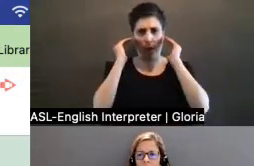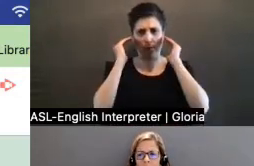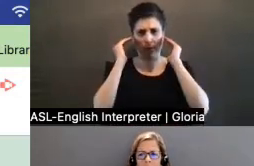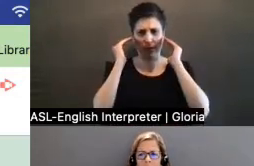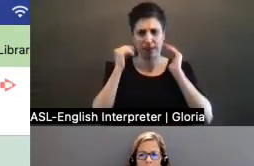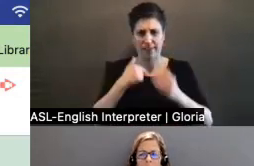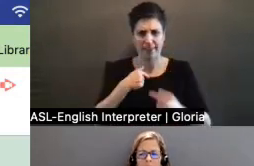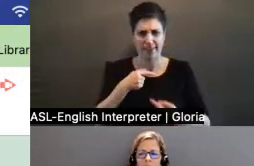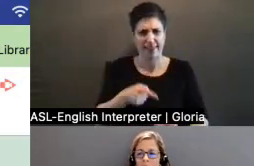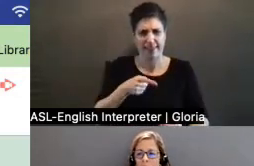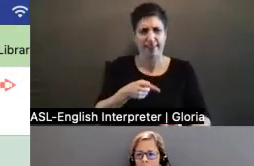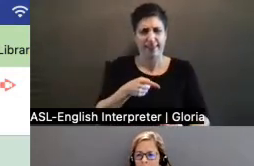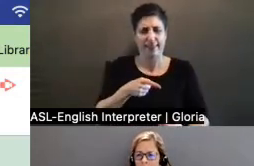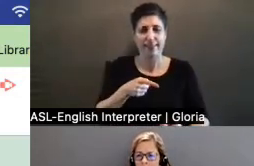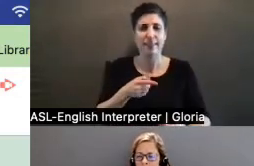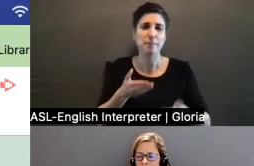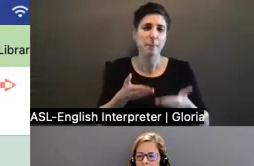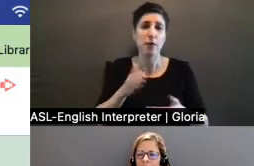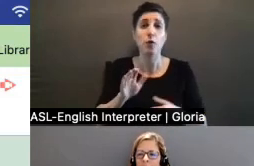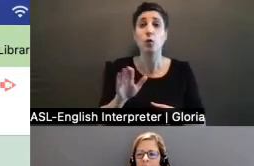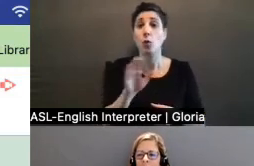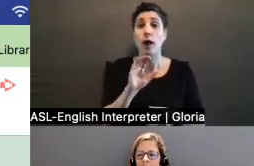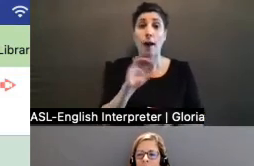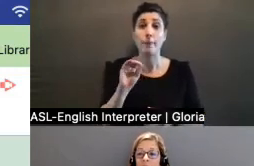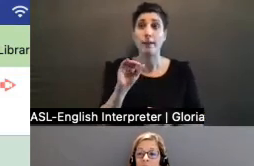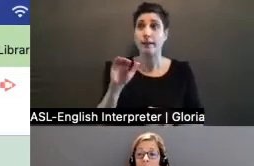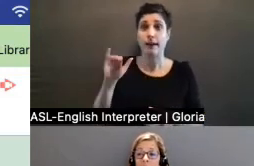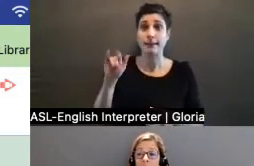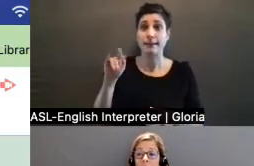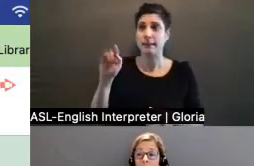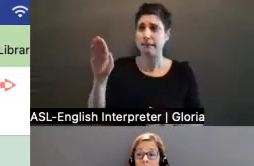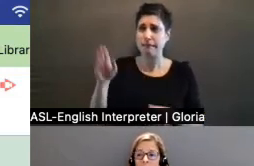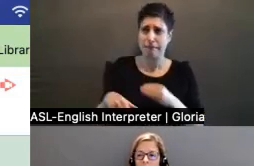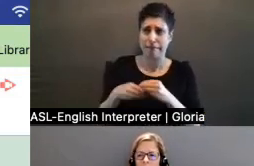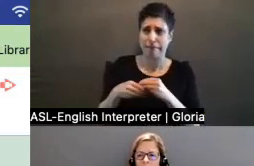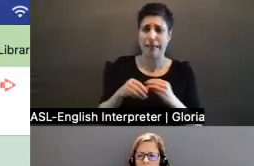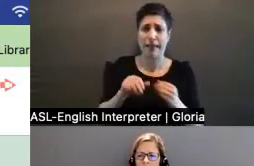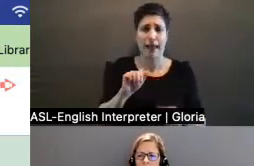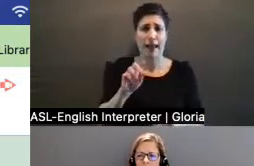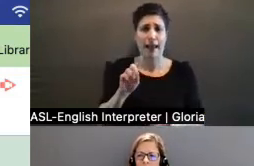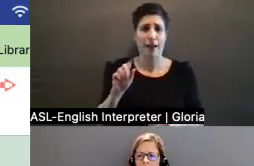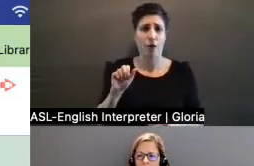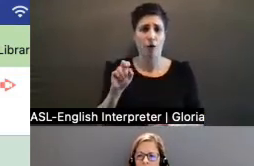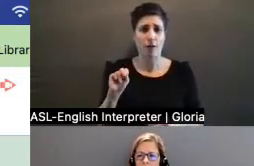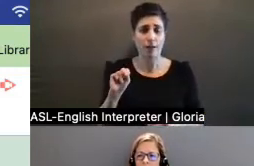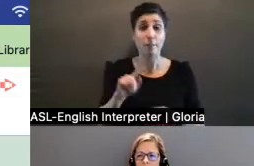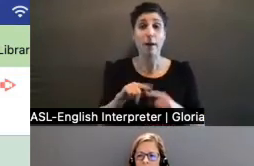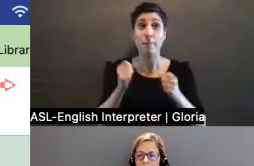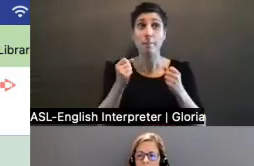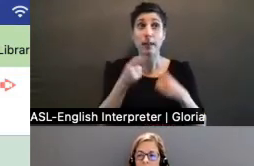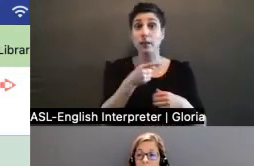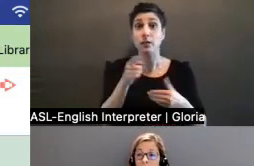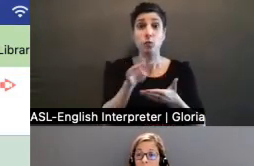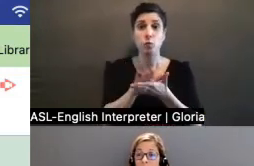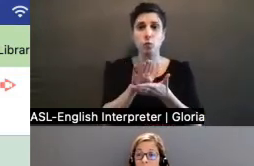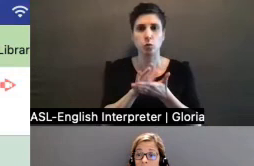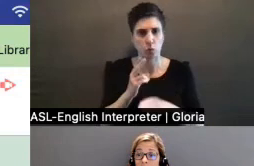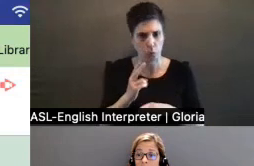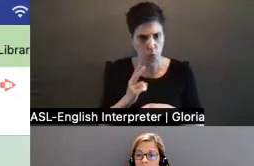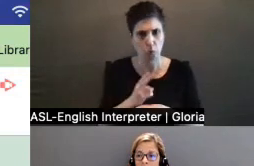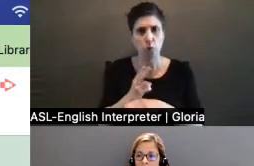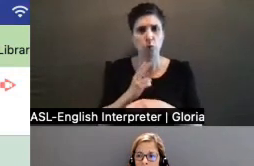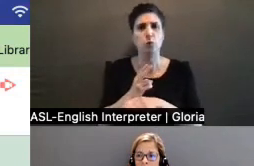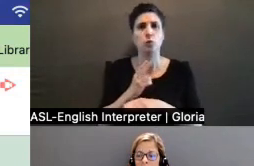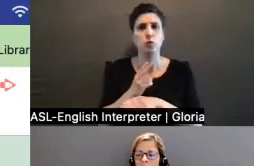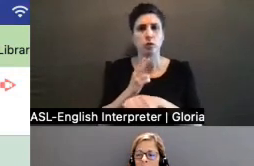Then you have to talk to your department. But a lot of school boards I have seen using Pear Deck, that's how I learned about that tool. And for me, it was overwhelming